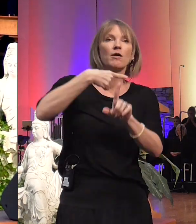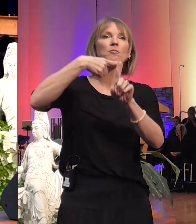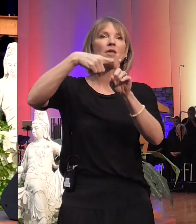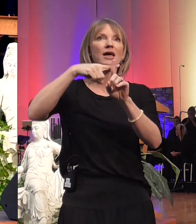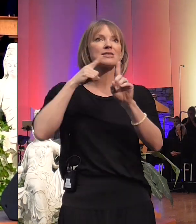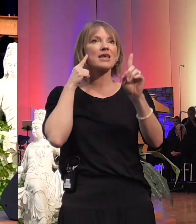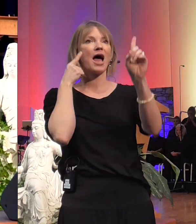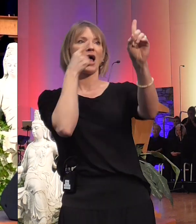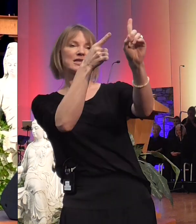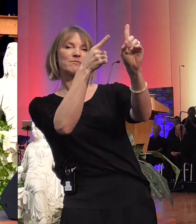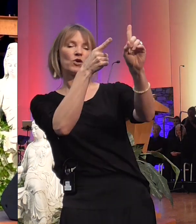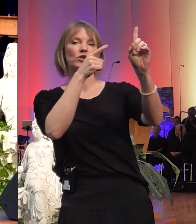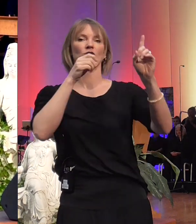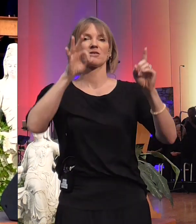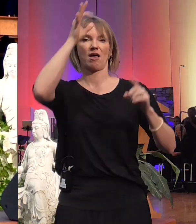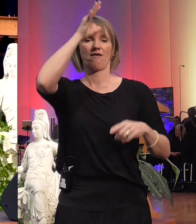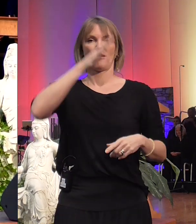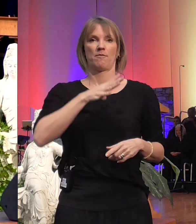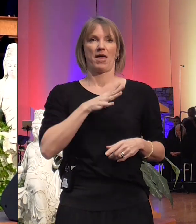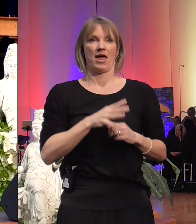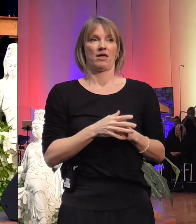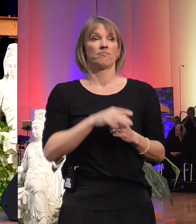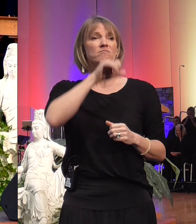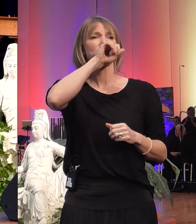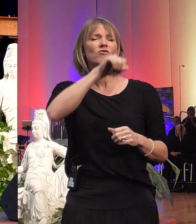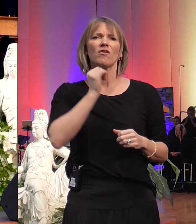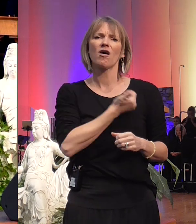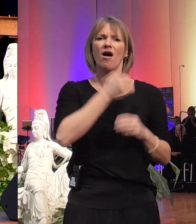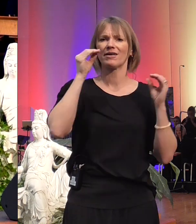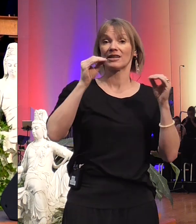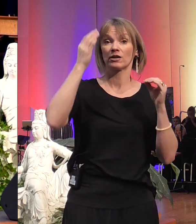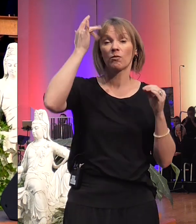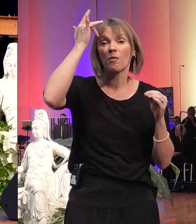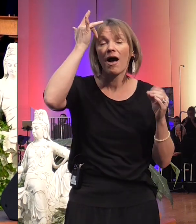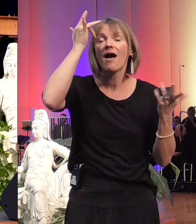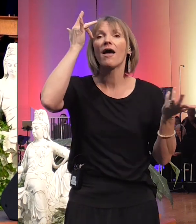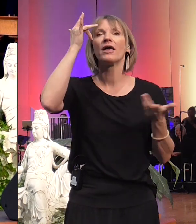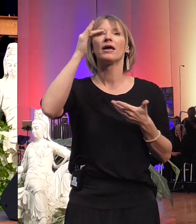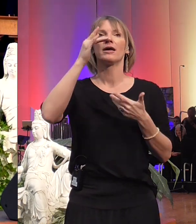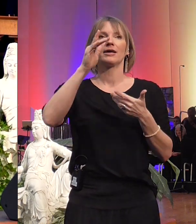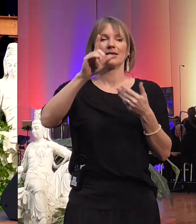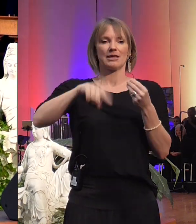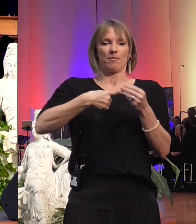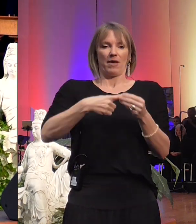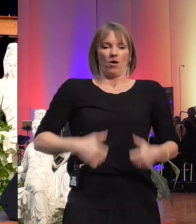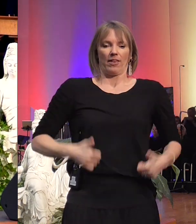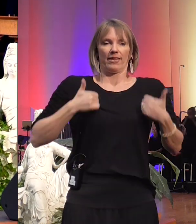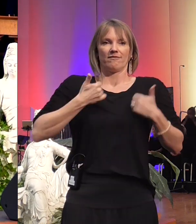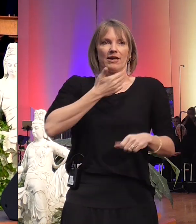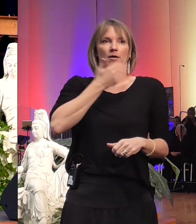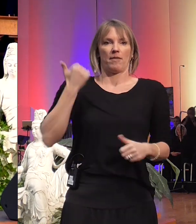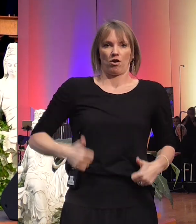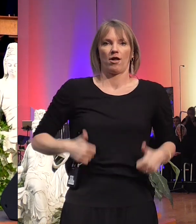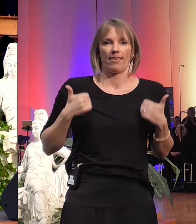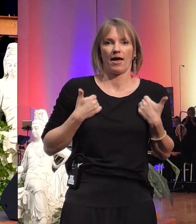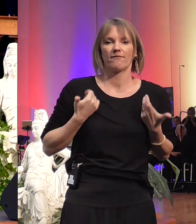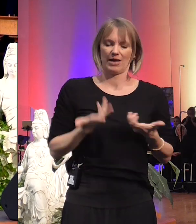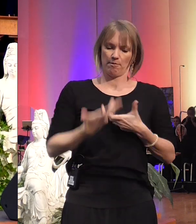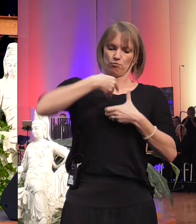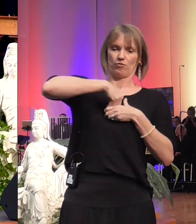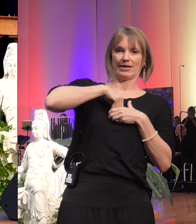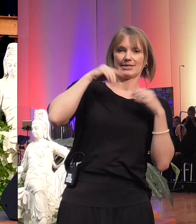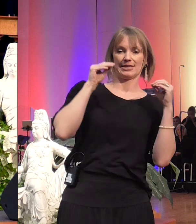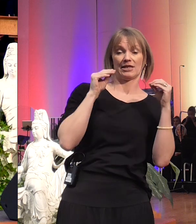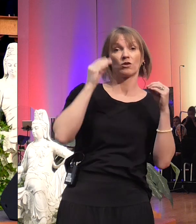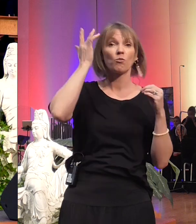aspirations of man. And I love our teaching because it's all about living a better life. Embrace this teaching